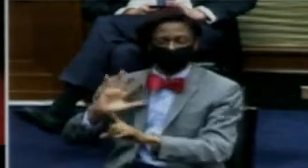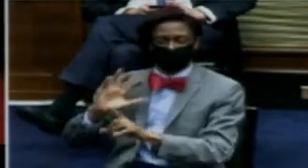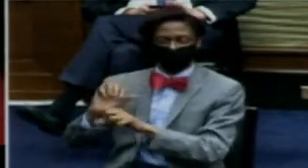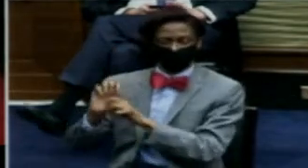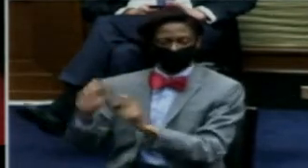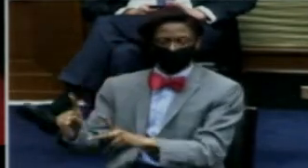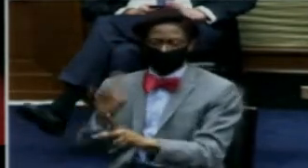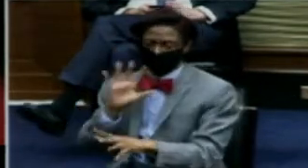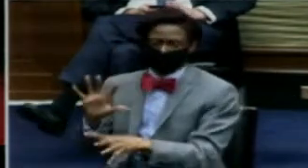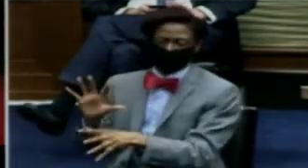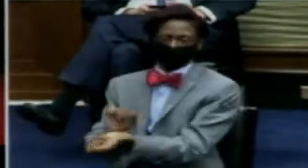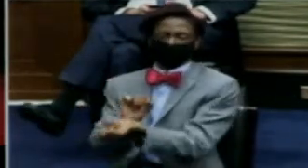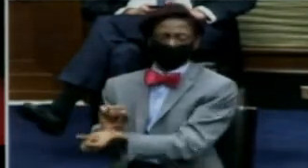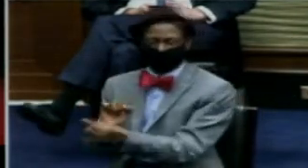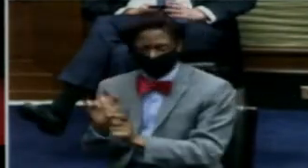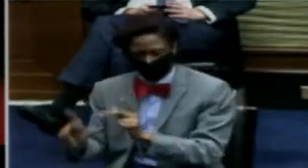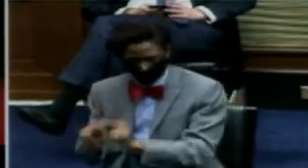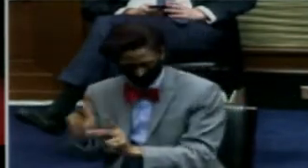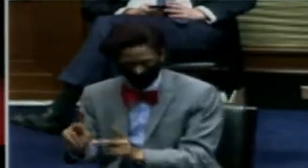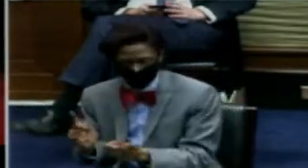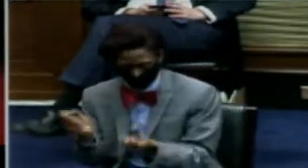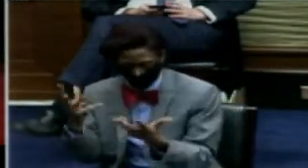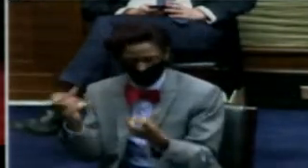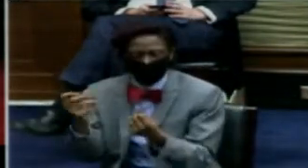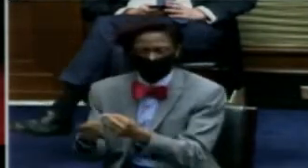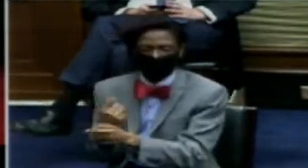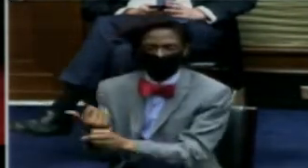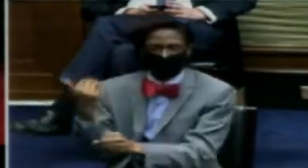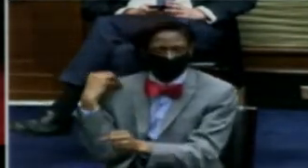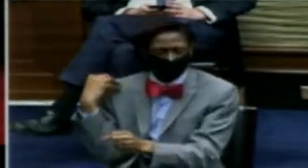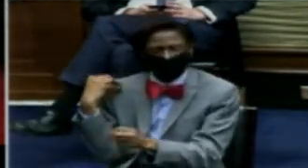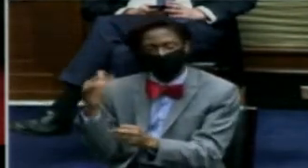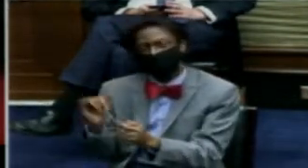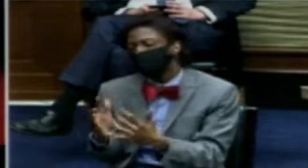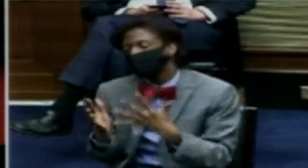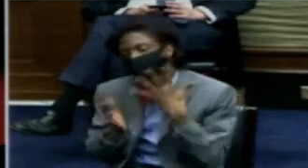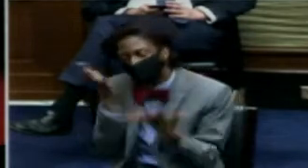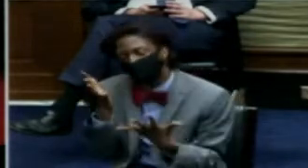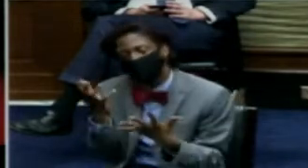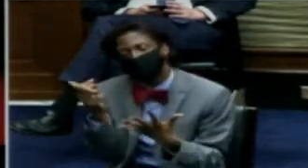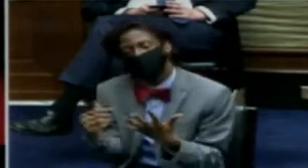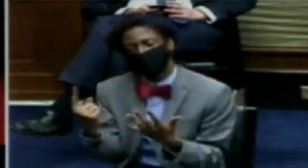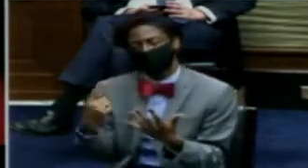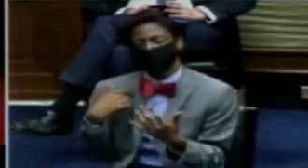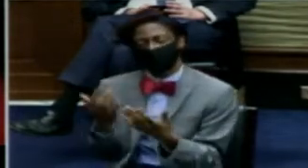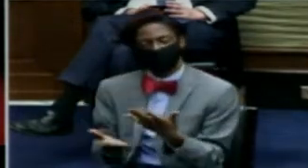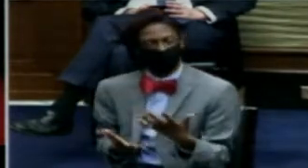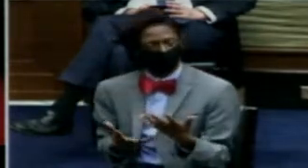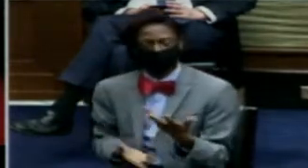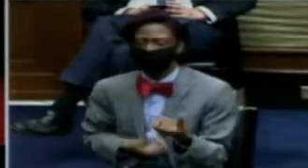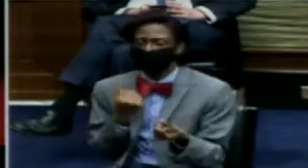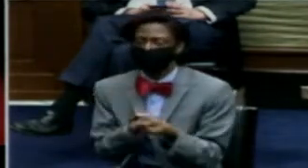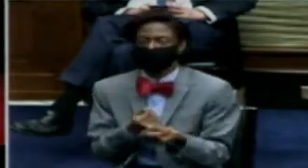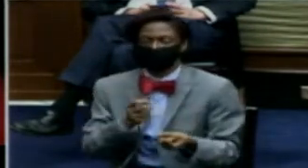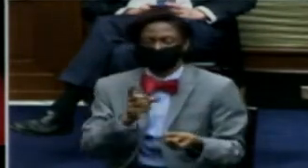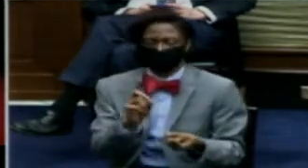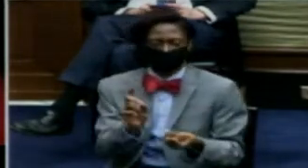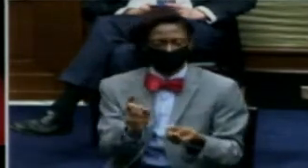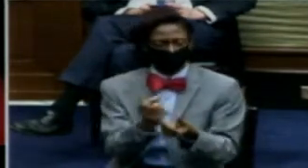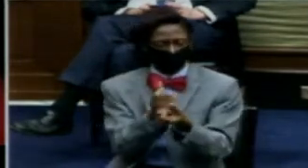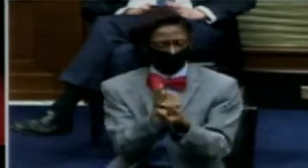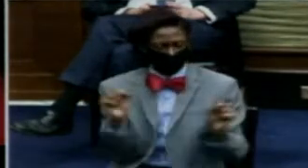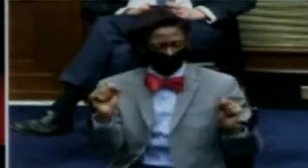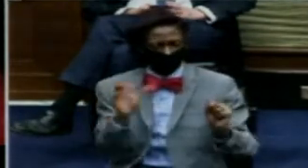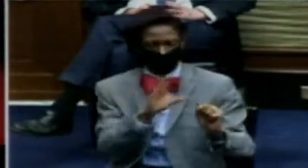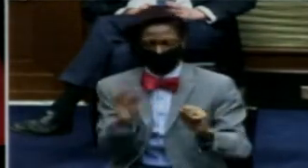selfish monetary gain hundreds of years ago. It is shameful that anyone would claim to support democracy and freedom and oppose